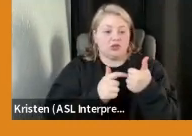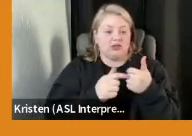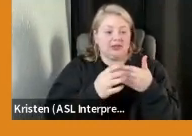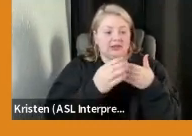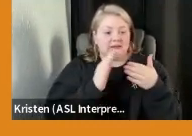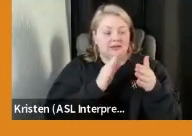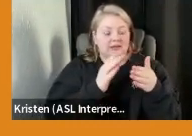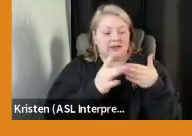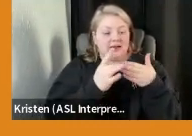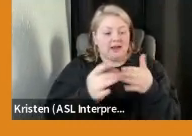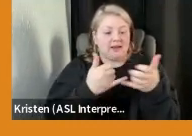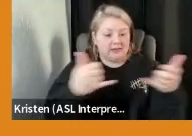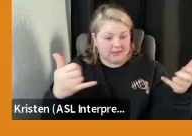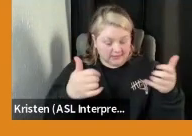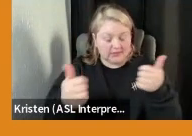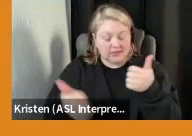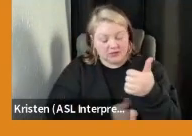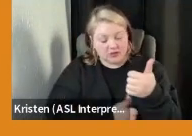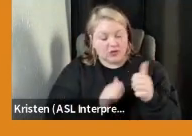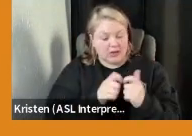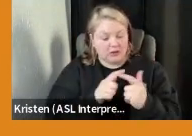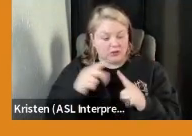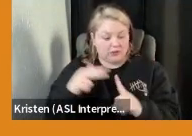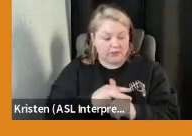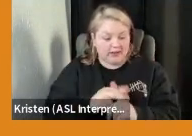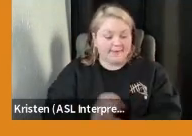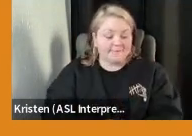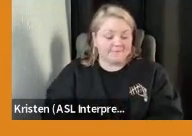section after today's info session. Again, we ask that you